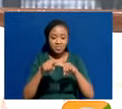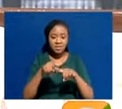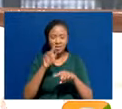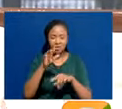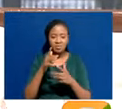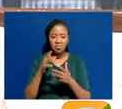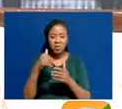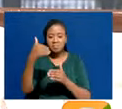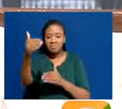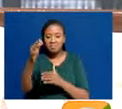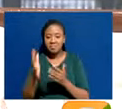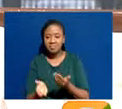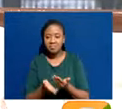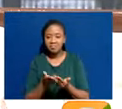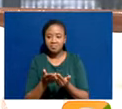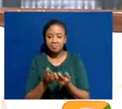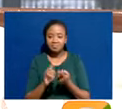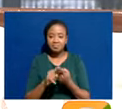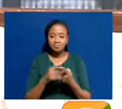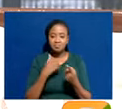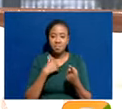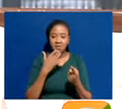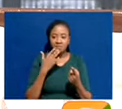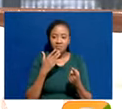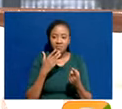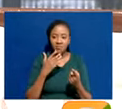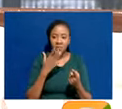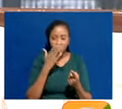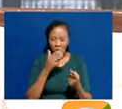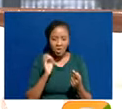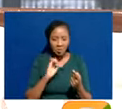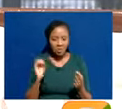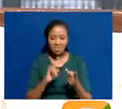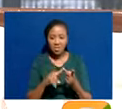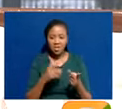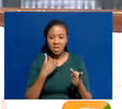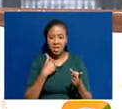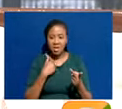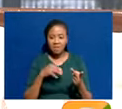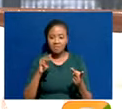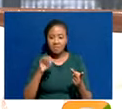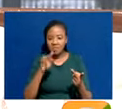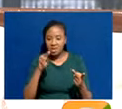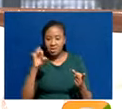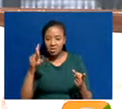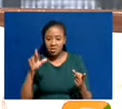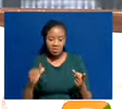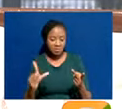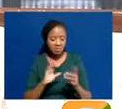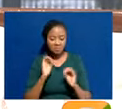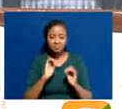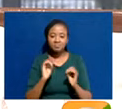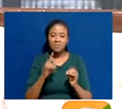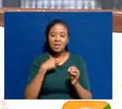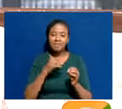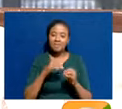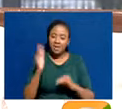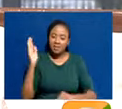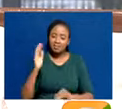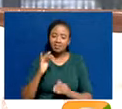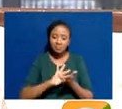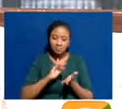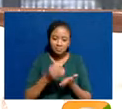gold. We don't have oil. We don't have minerals. Our greatest resource is not below the ground. It's above it. It's our people. Yeah. Yeah?